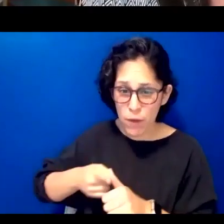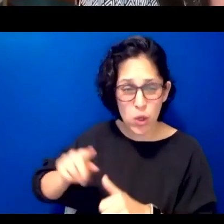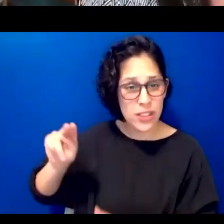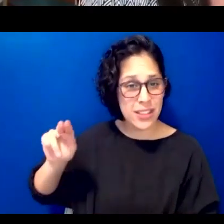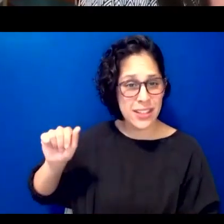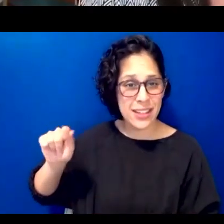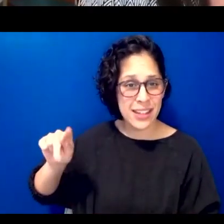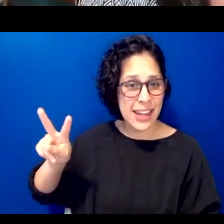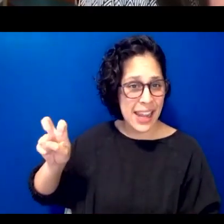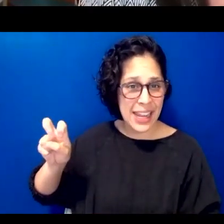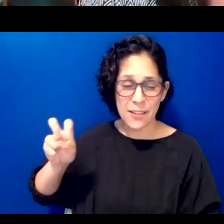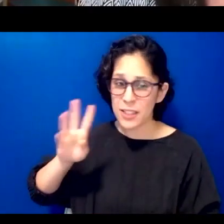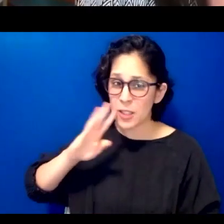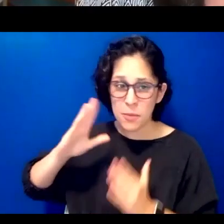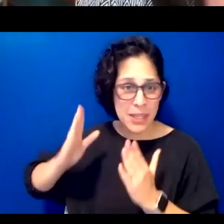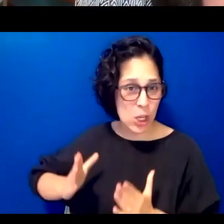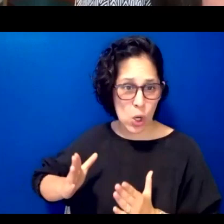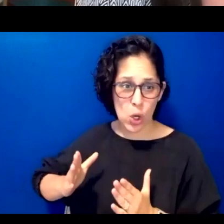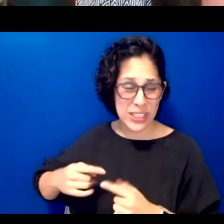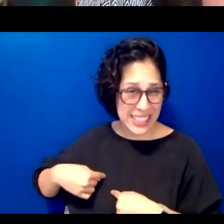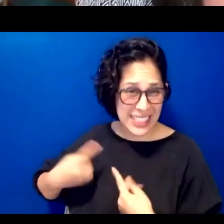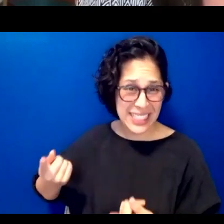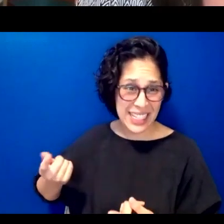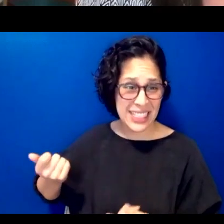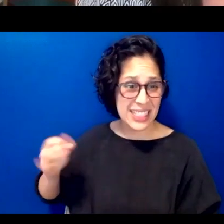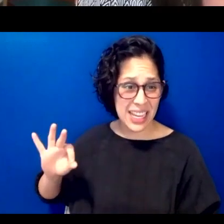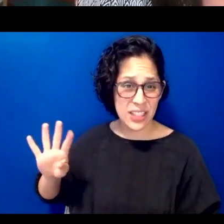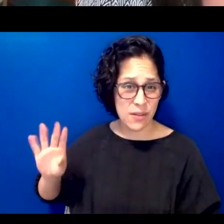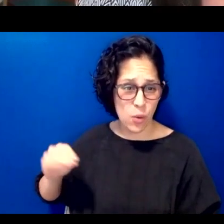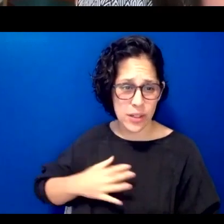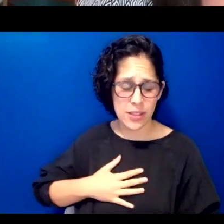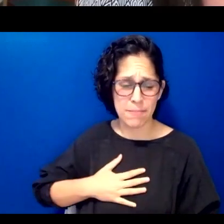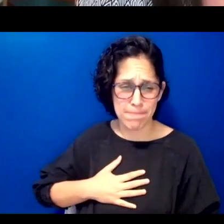speaker since the 1940s.